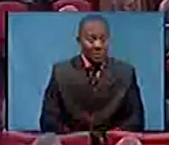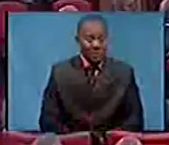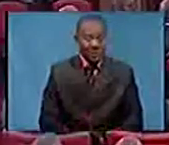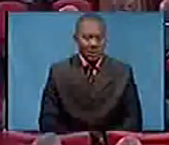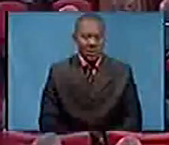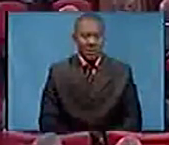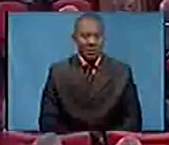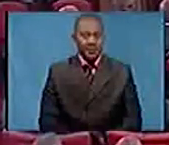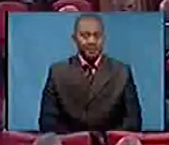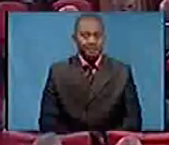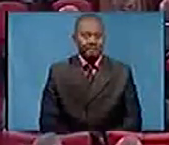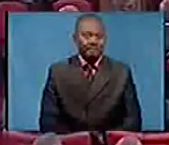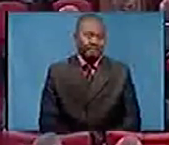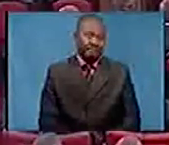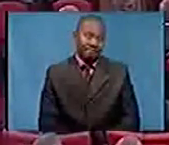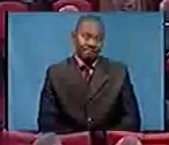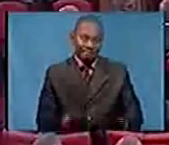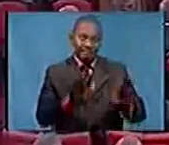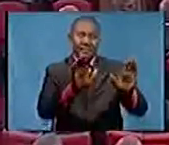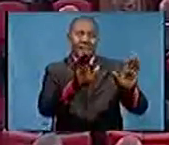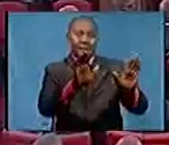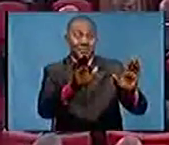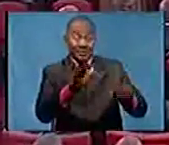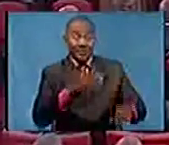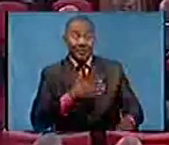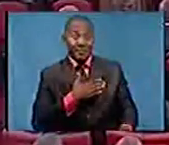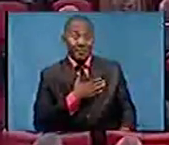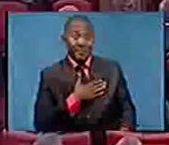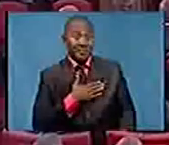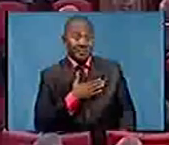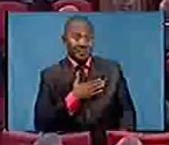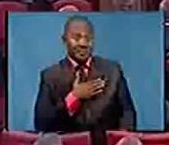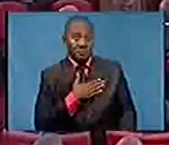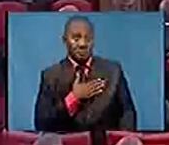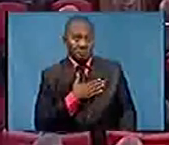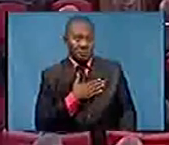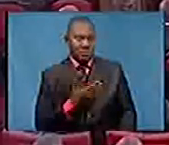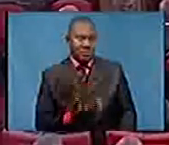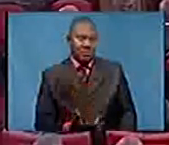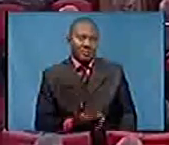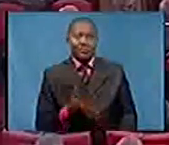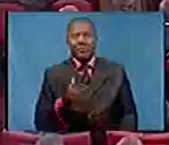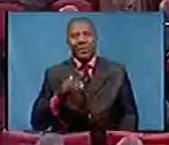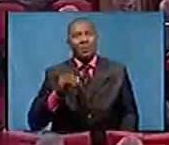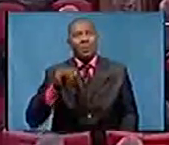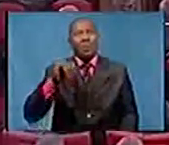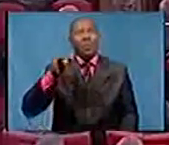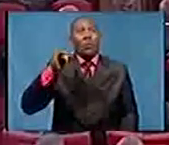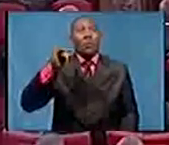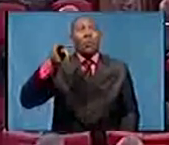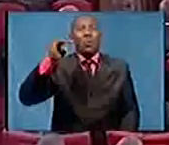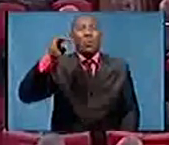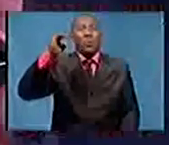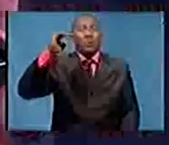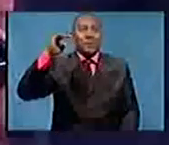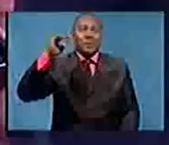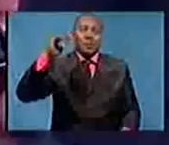My lord, you see, when you go high, before it comes to writing, it is